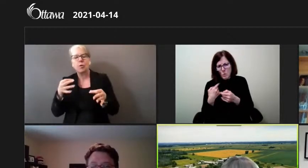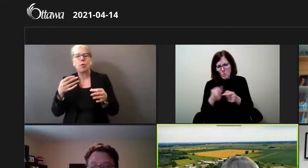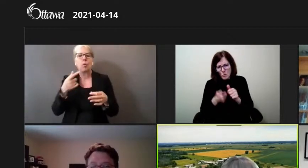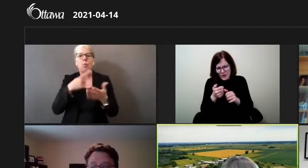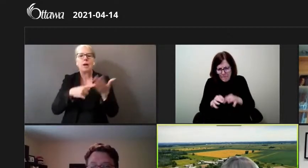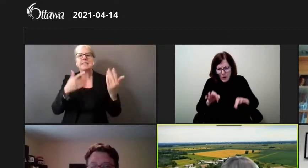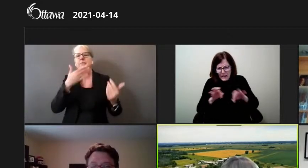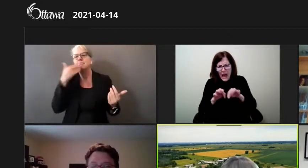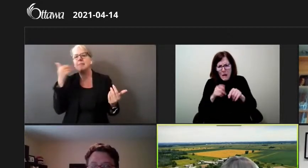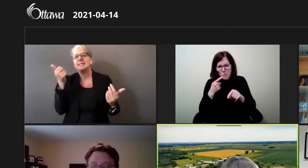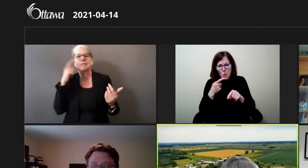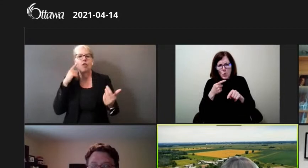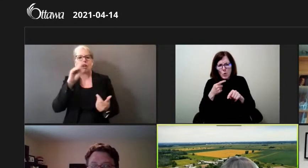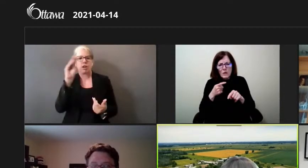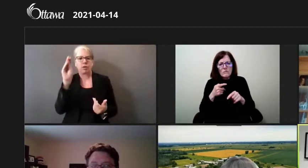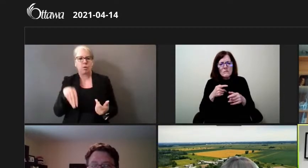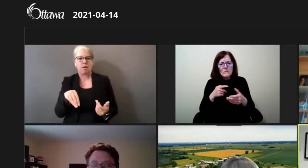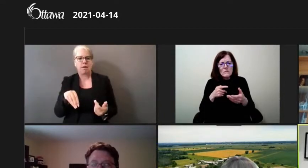Ottawa?